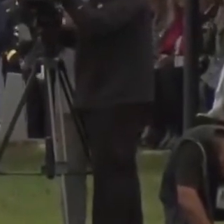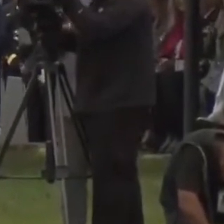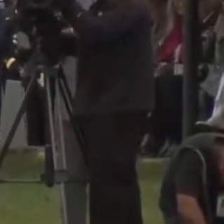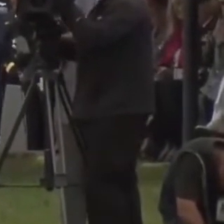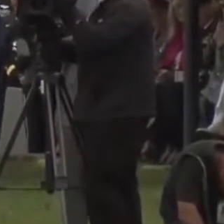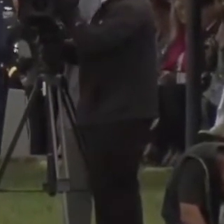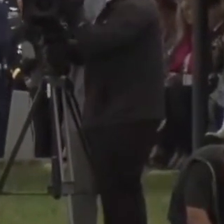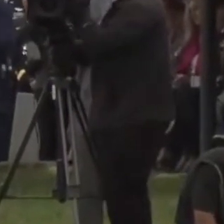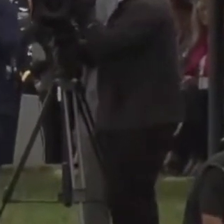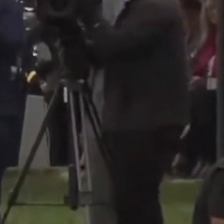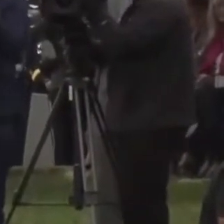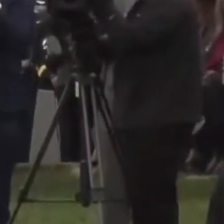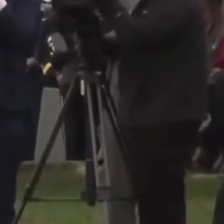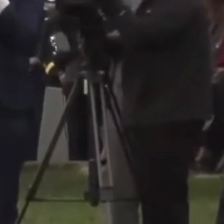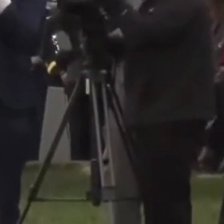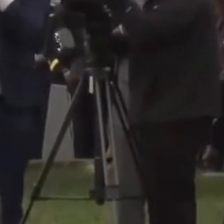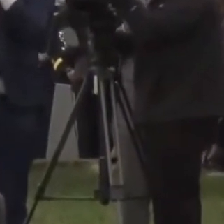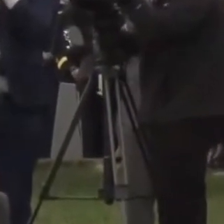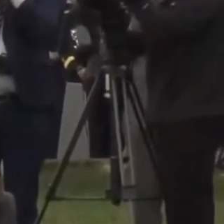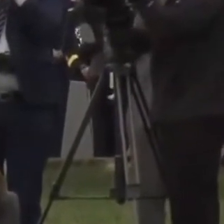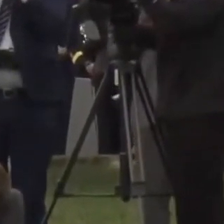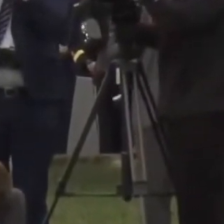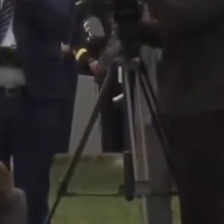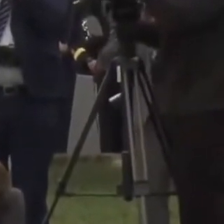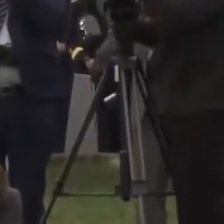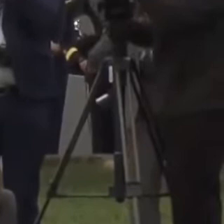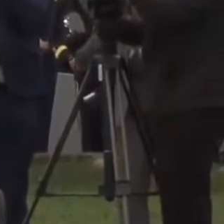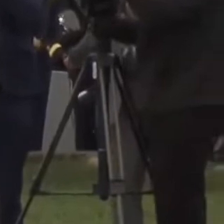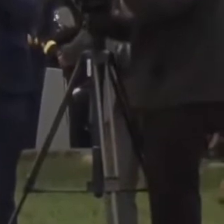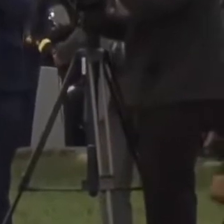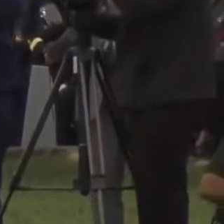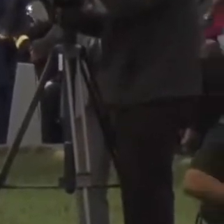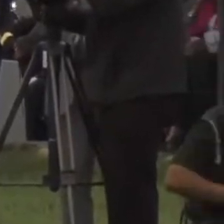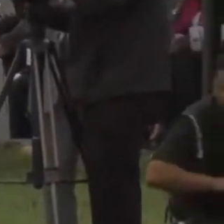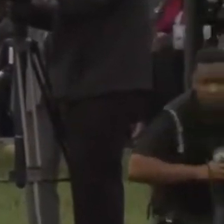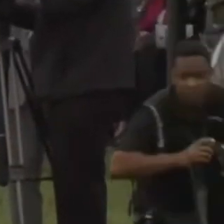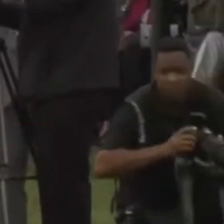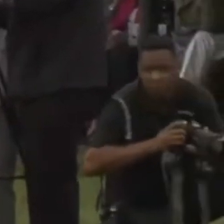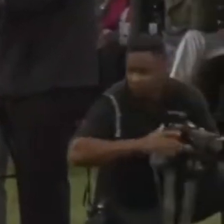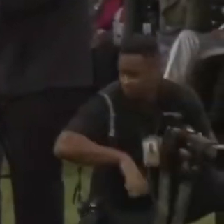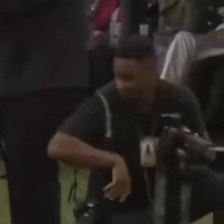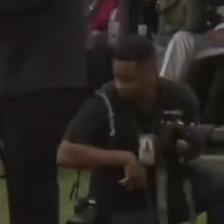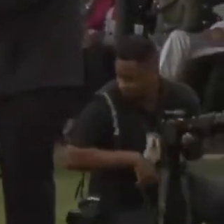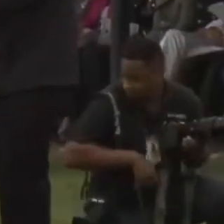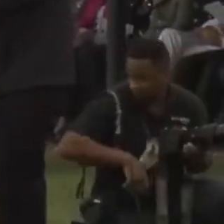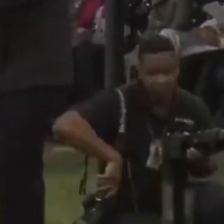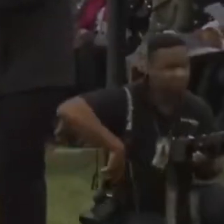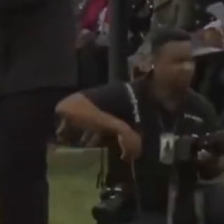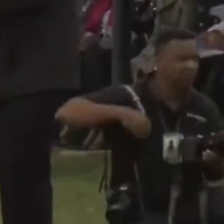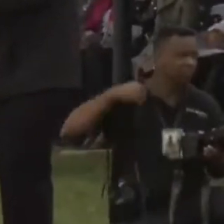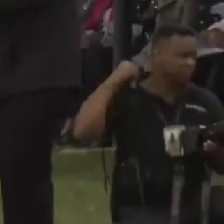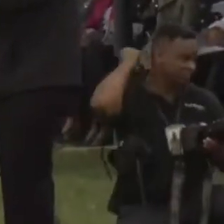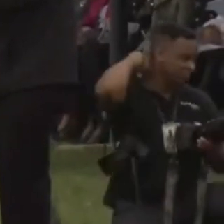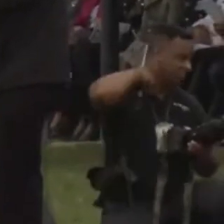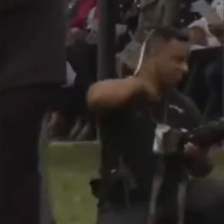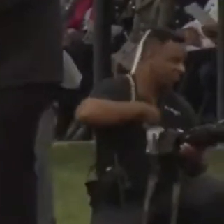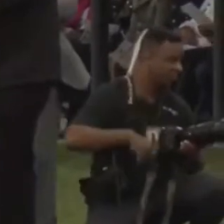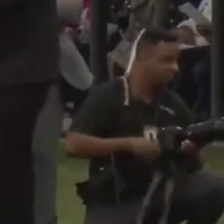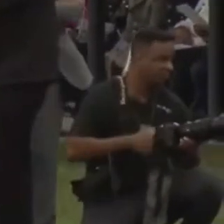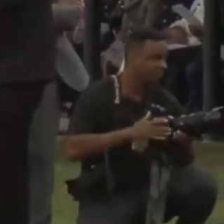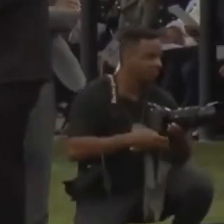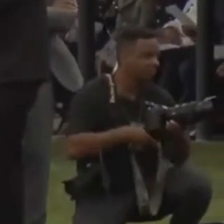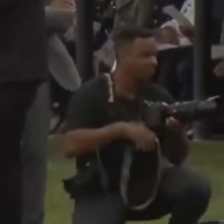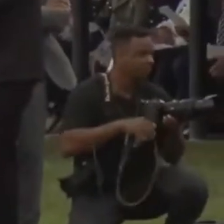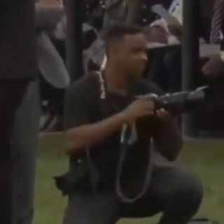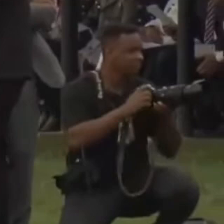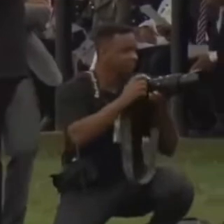For 44 years, he stood to watch to ensure our Constitution could be